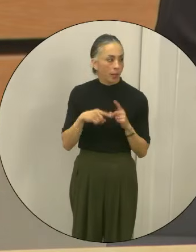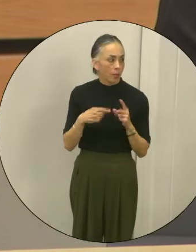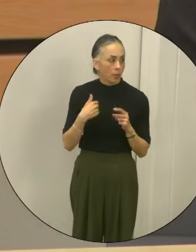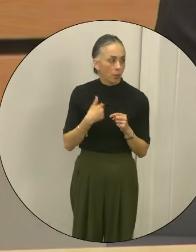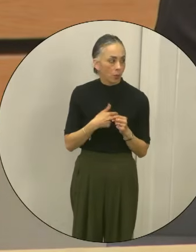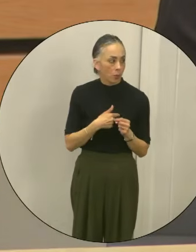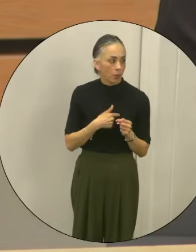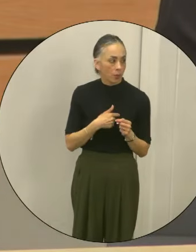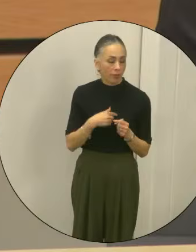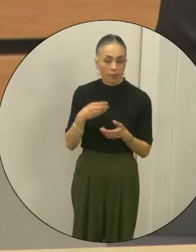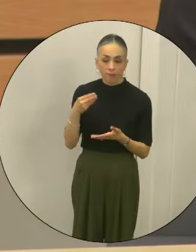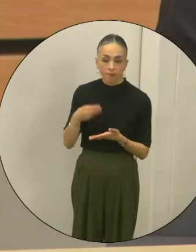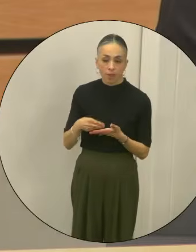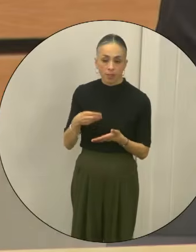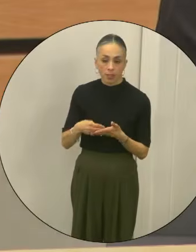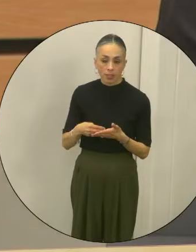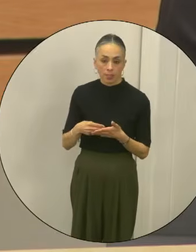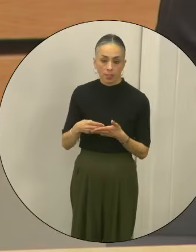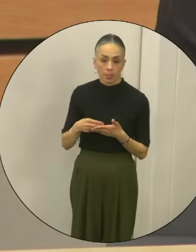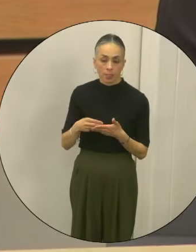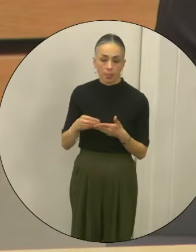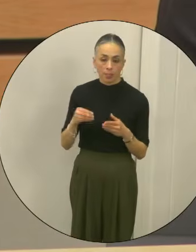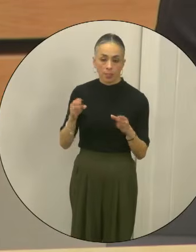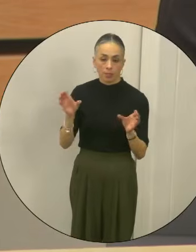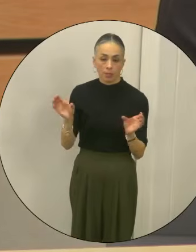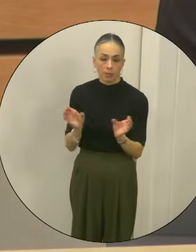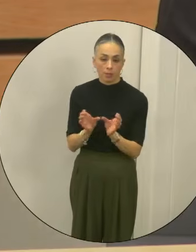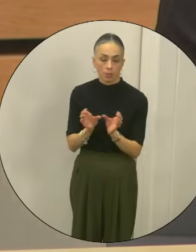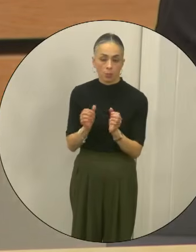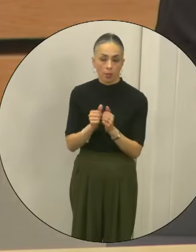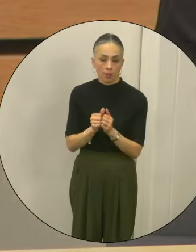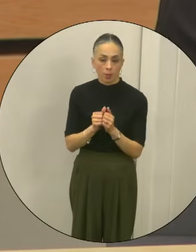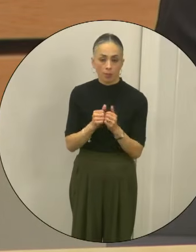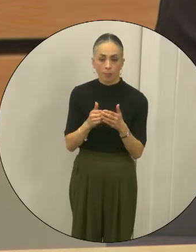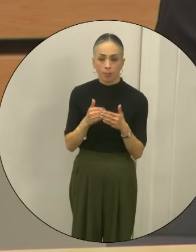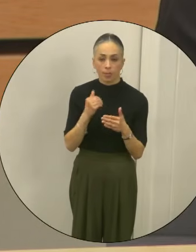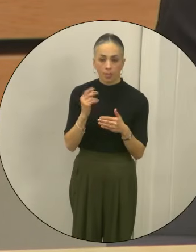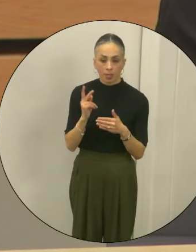put the funding together? Why can't we put pre-K